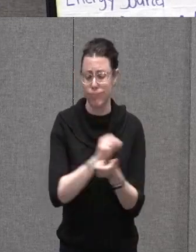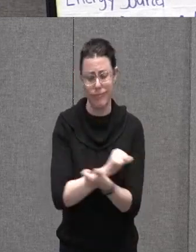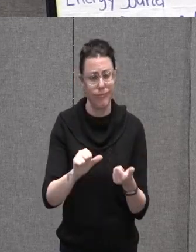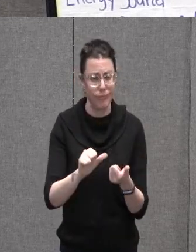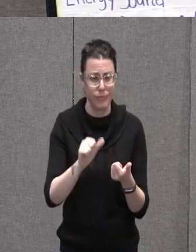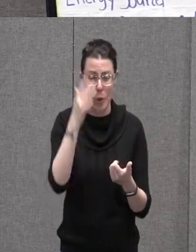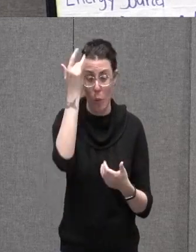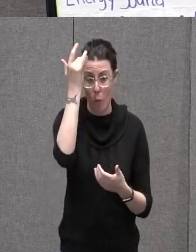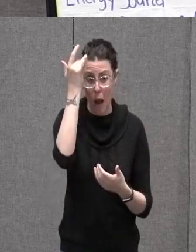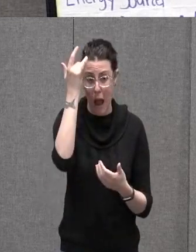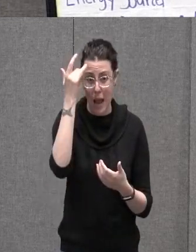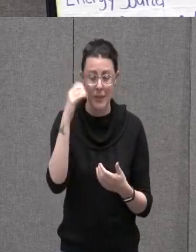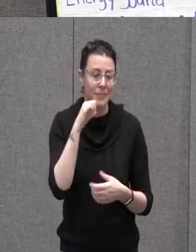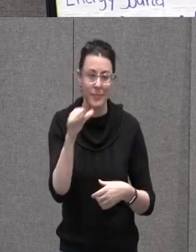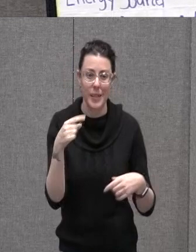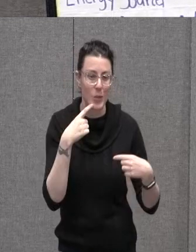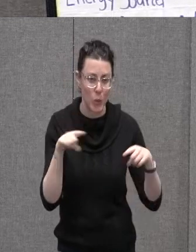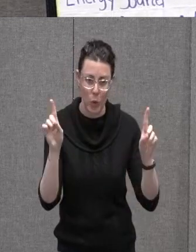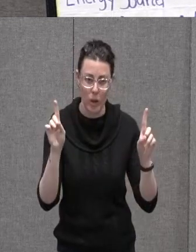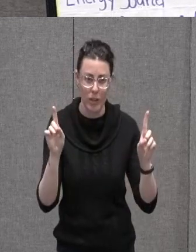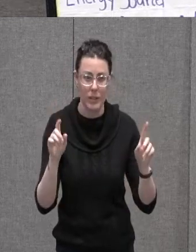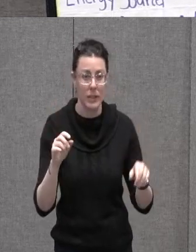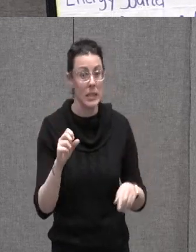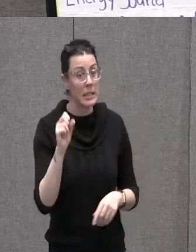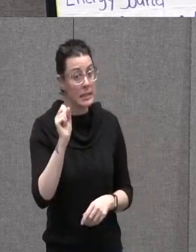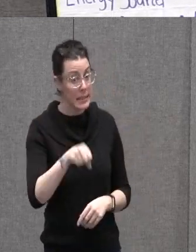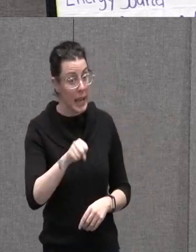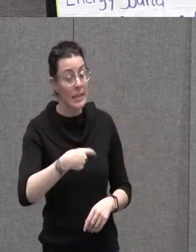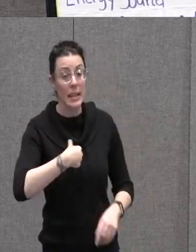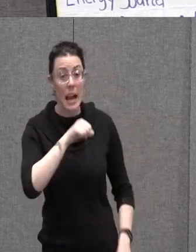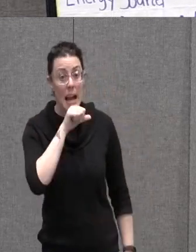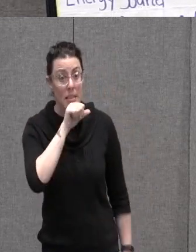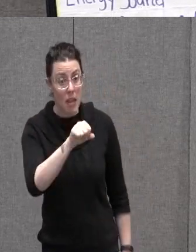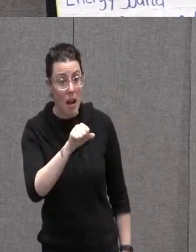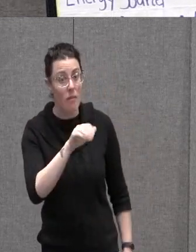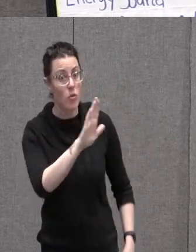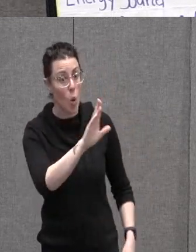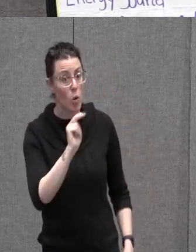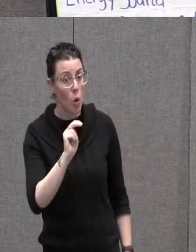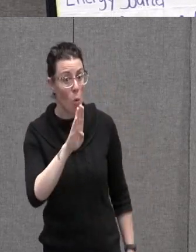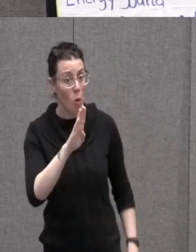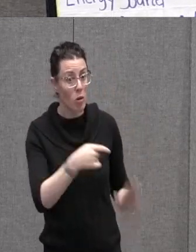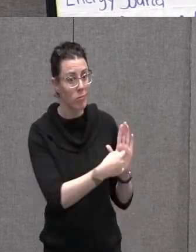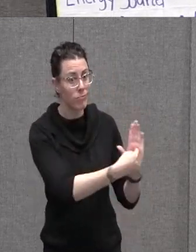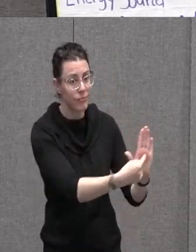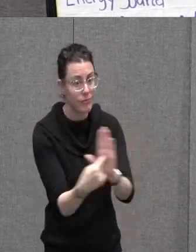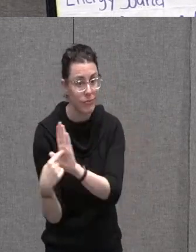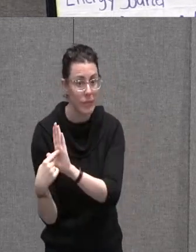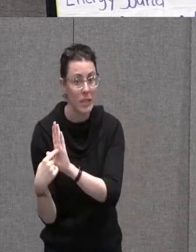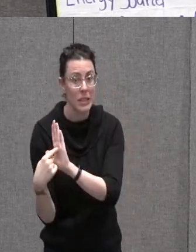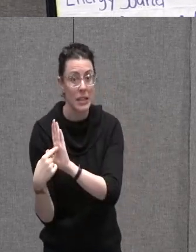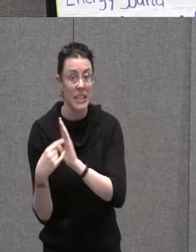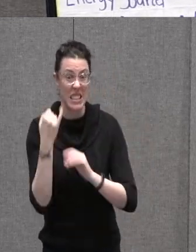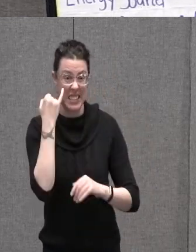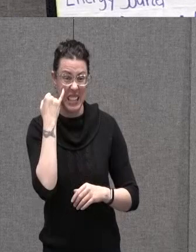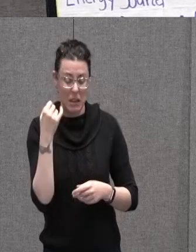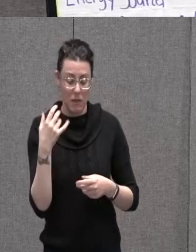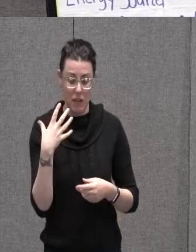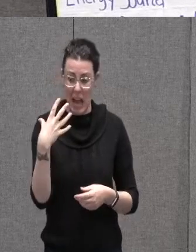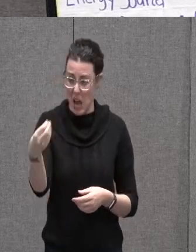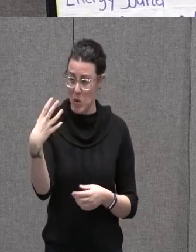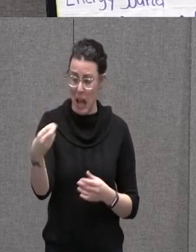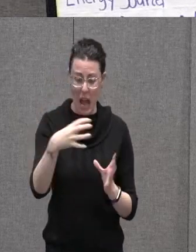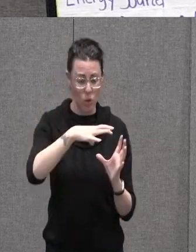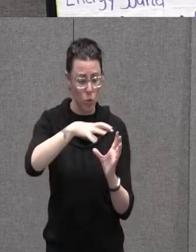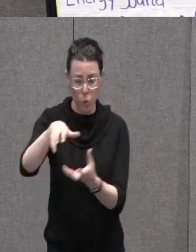Perfect. And I love how Mr. Abeta shared with us his engineering notebook, because if you're going to look into some problems out there that